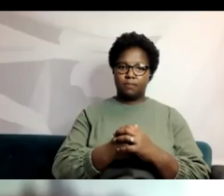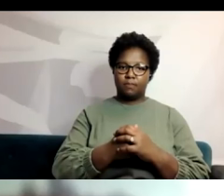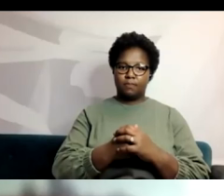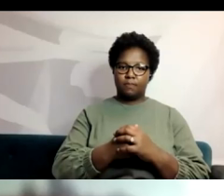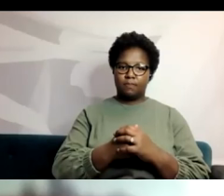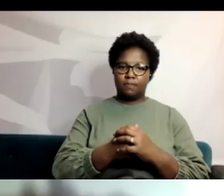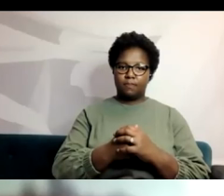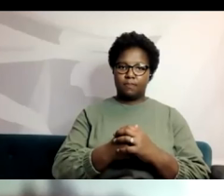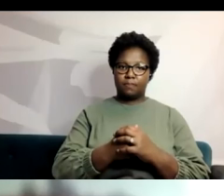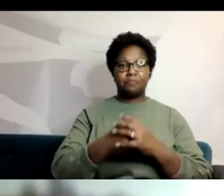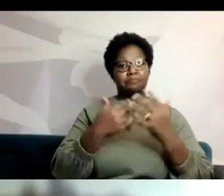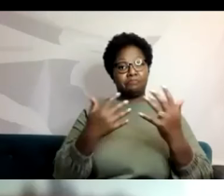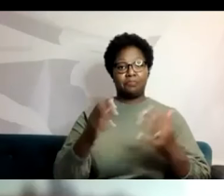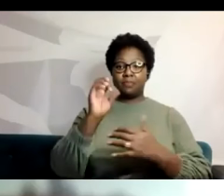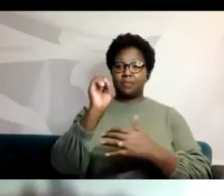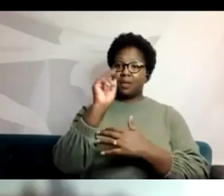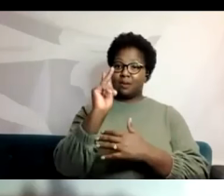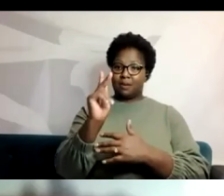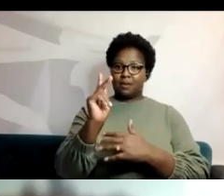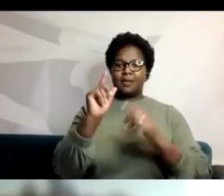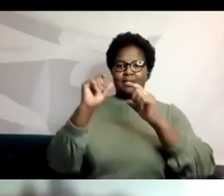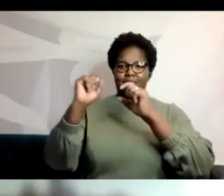Okay, next slide, please.